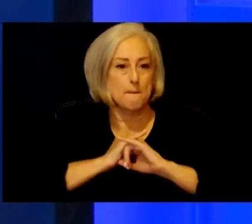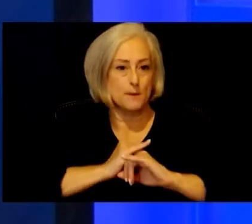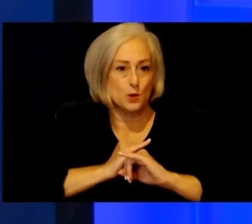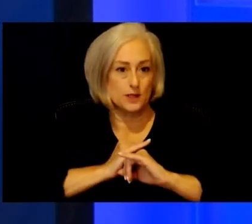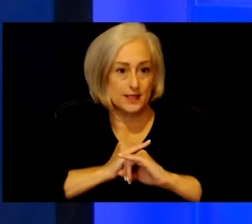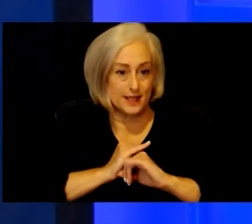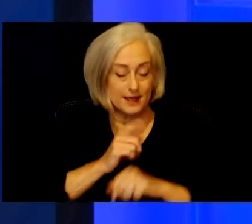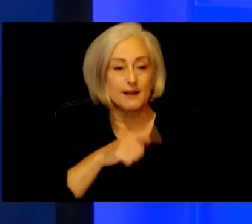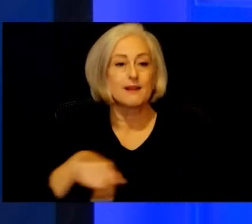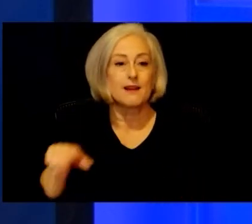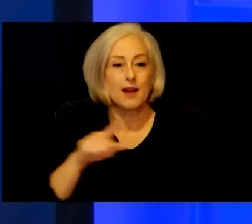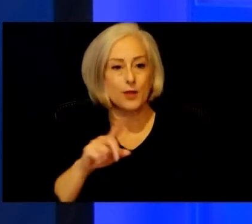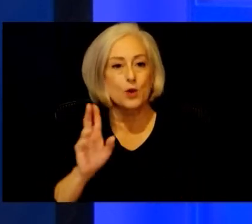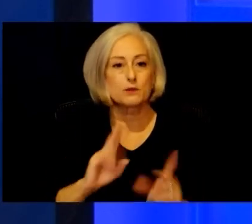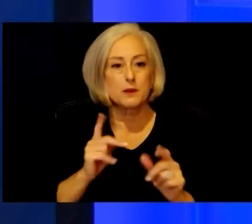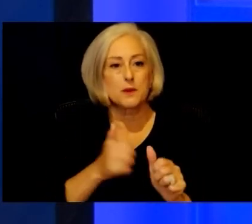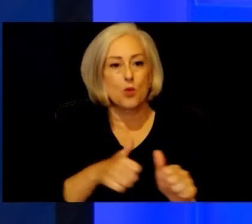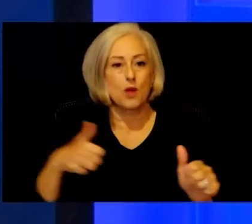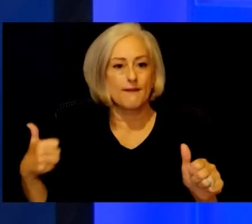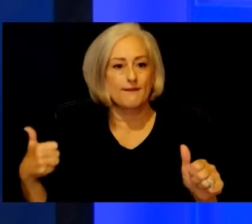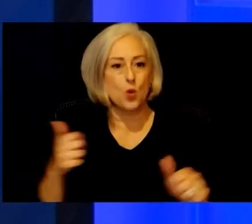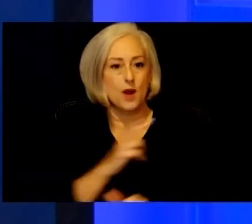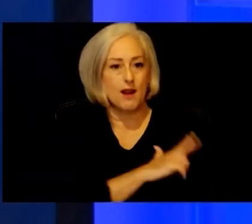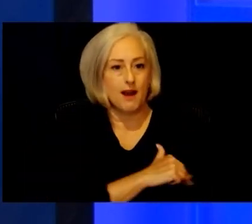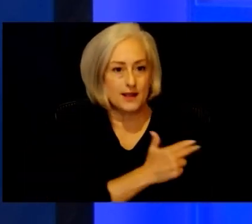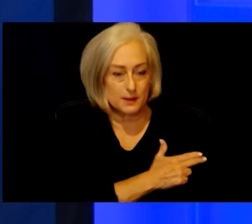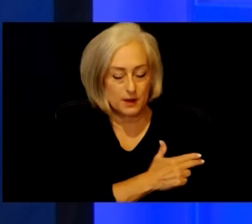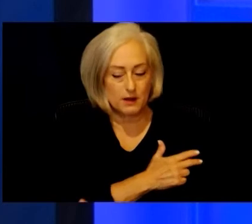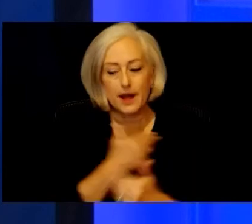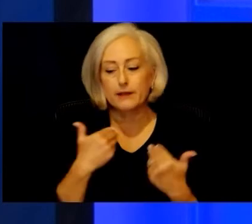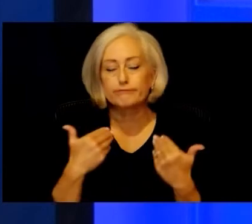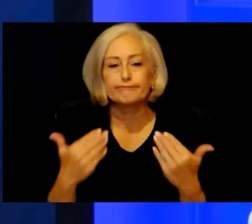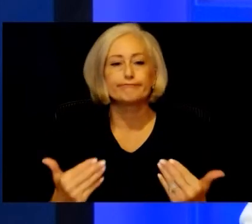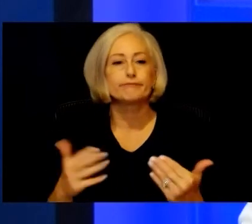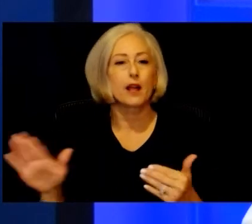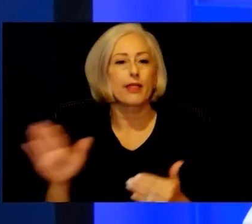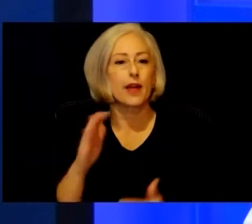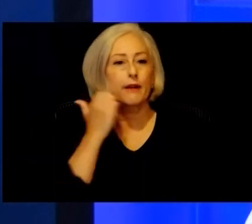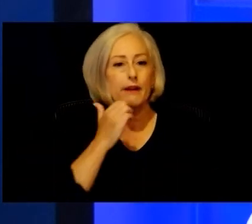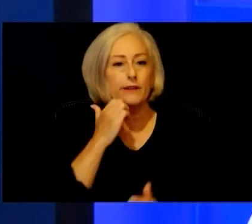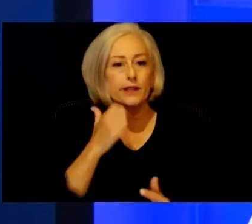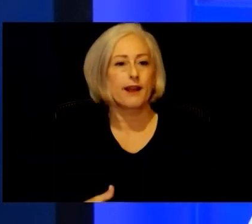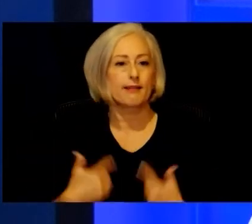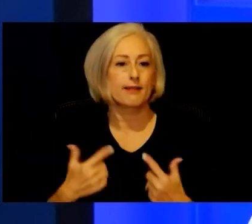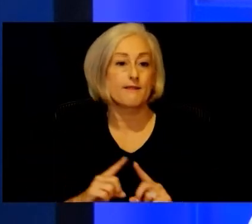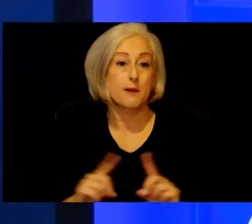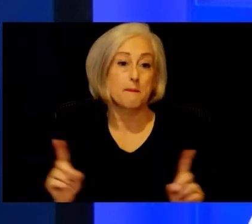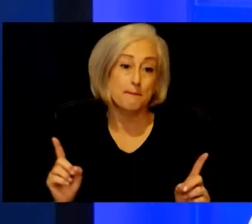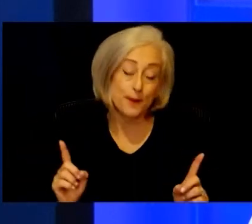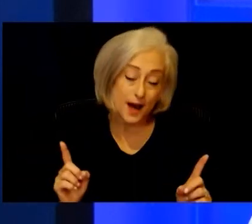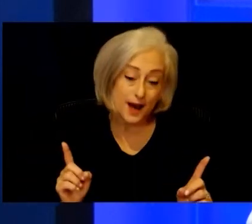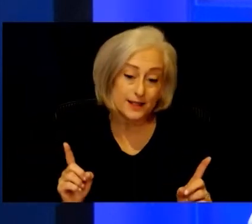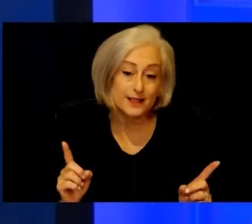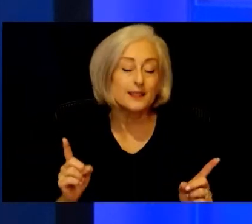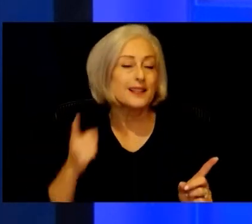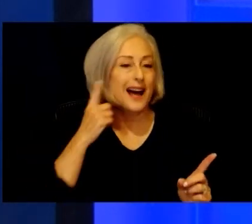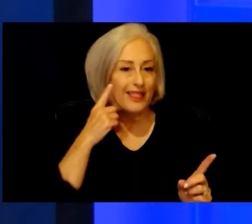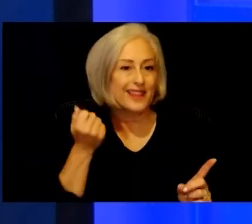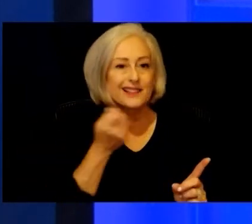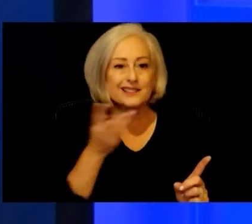keep out of the hospital and go about the normal life, but I think that will still be years down the